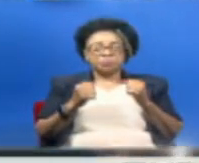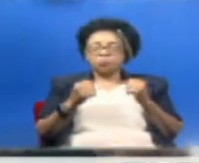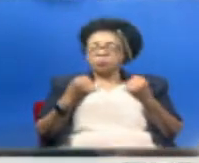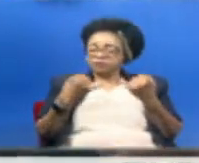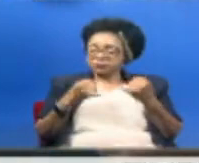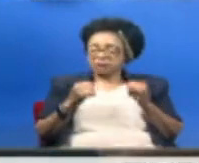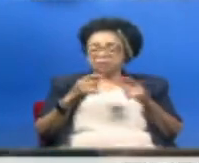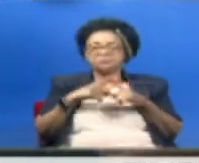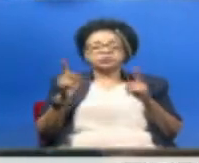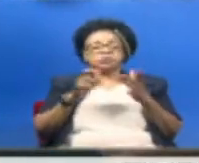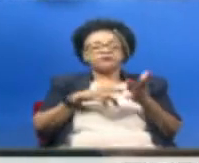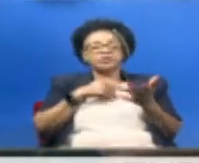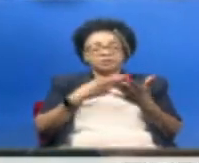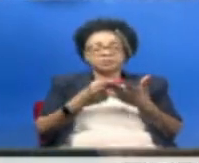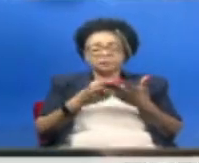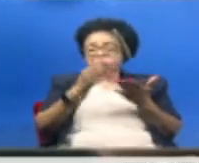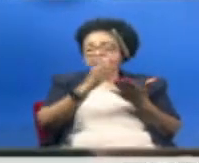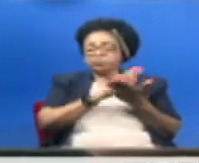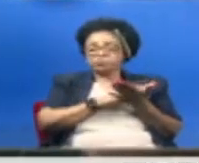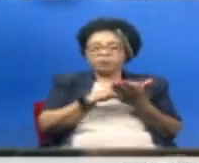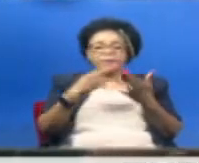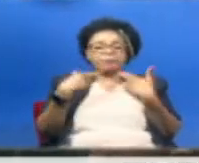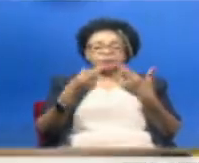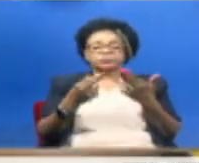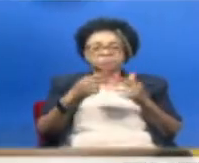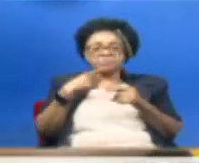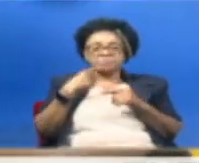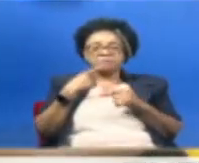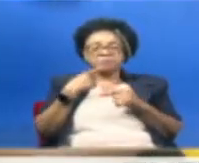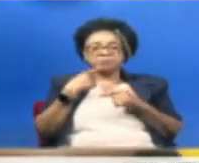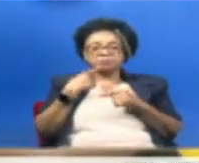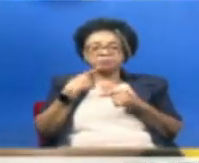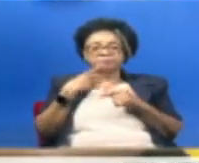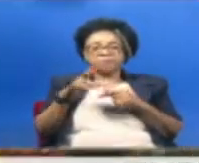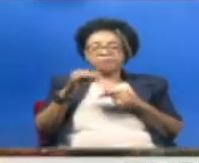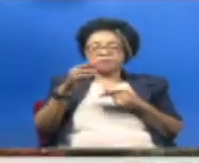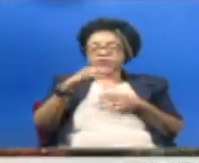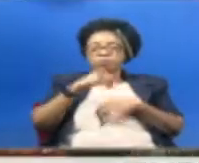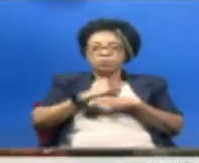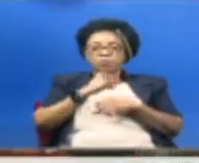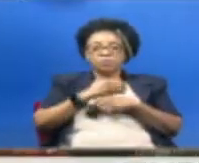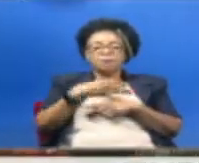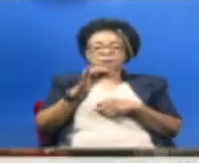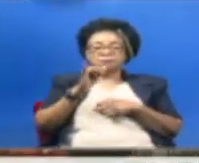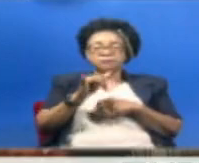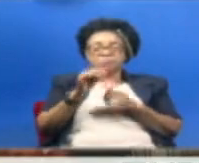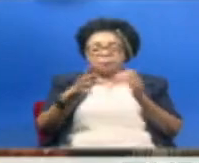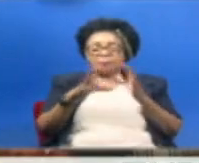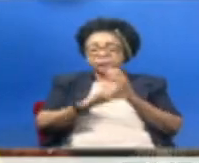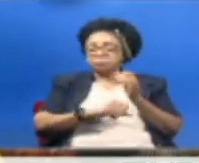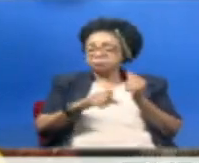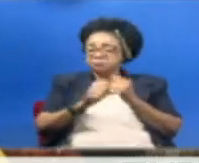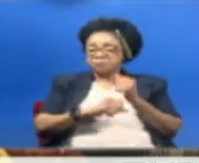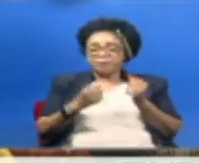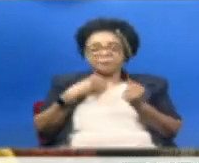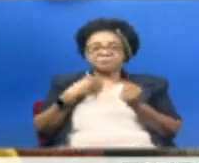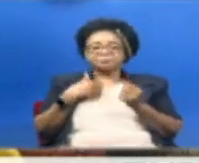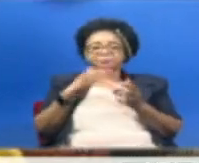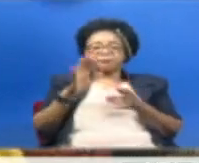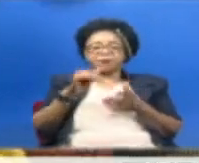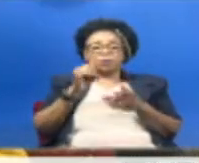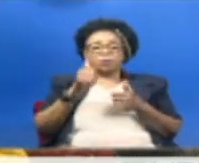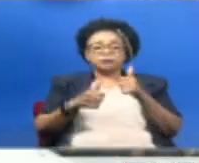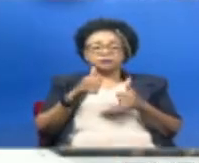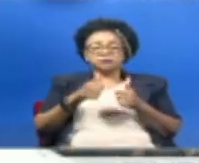Initial reports indicate that the fire was caused by the explosion of a solar battery and fueled by petrol that was stored in